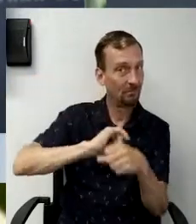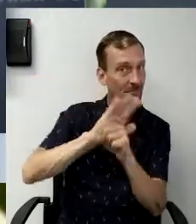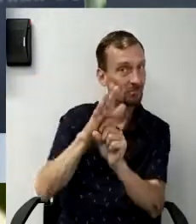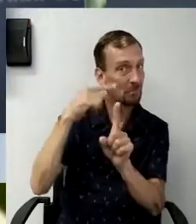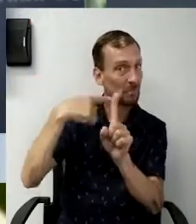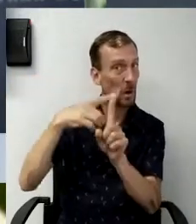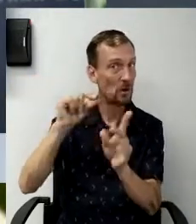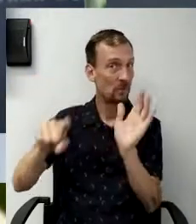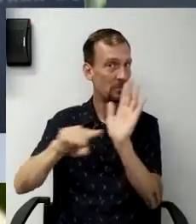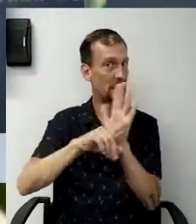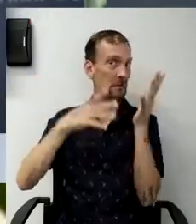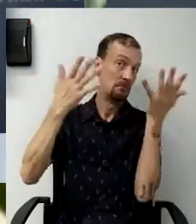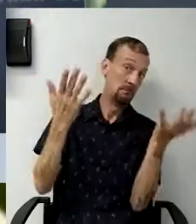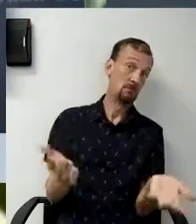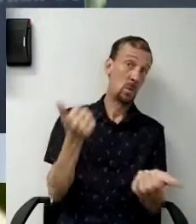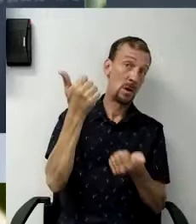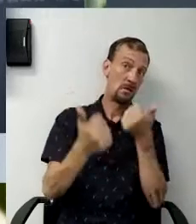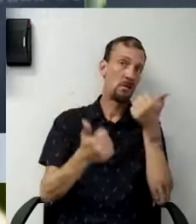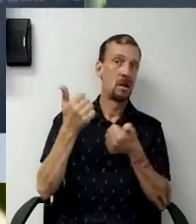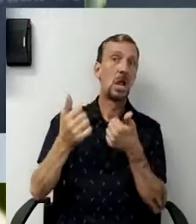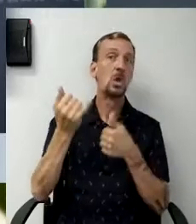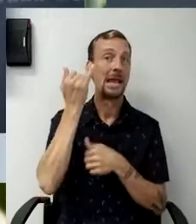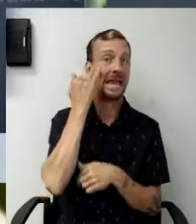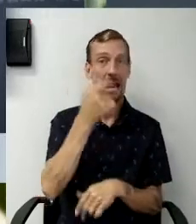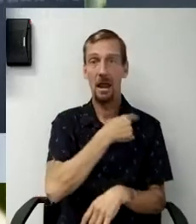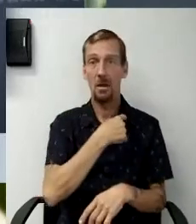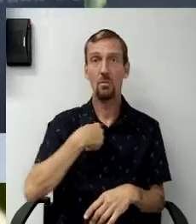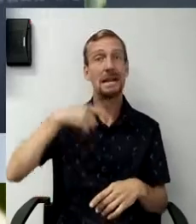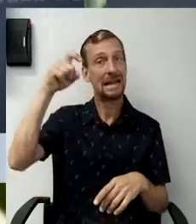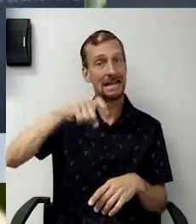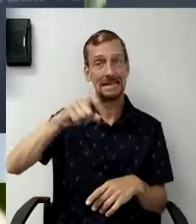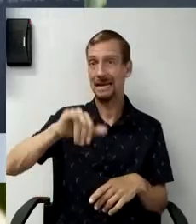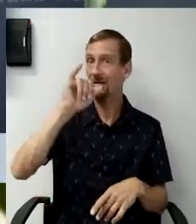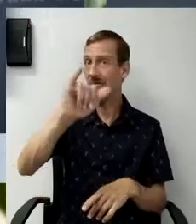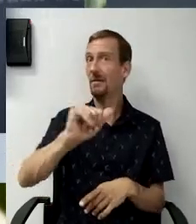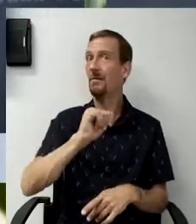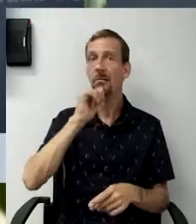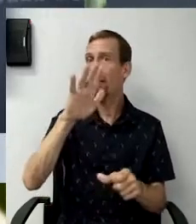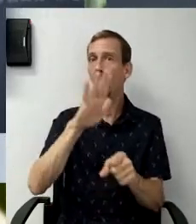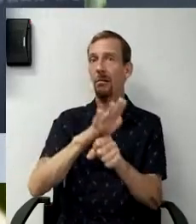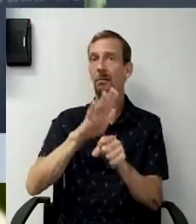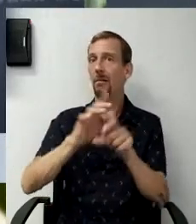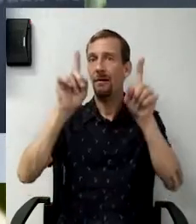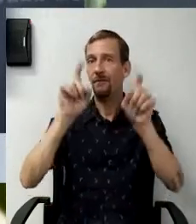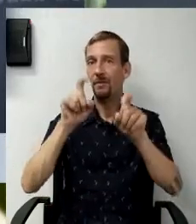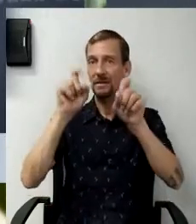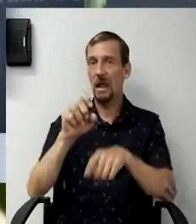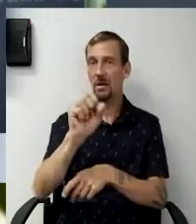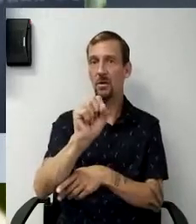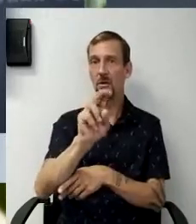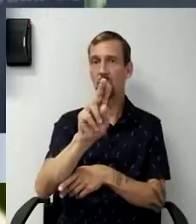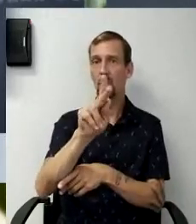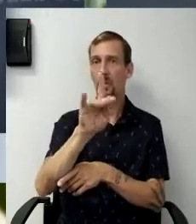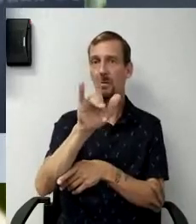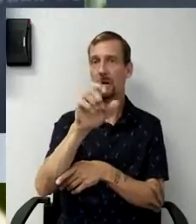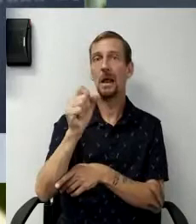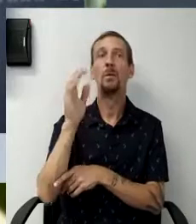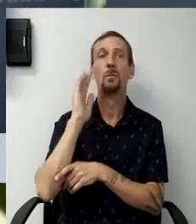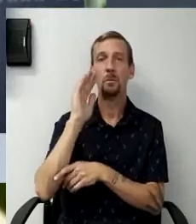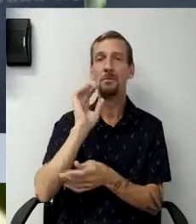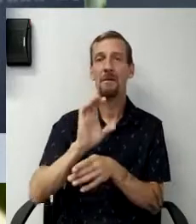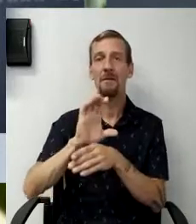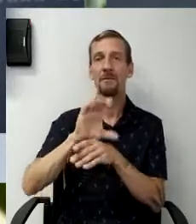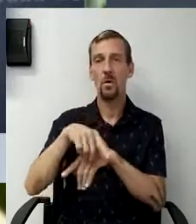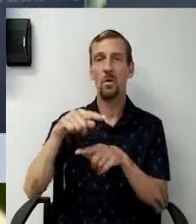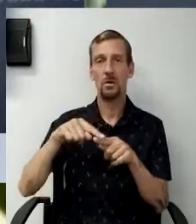negative. And so if we get to the point that we don't have that testing supplies, then we may be forced to further